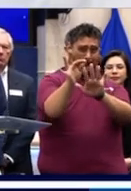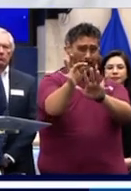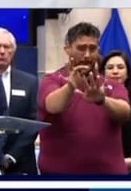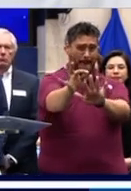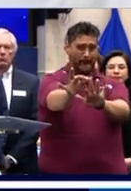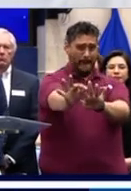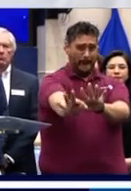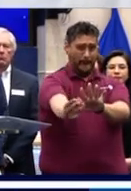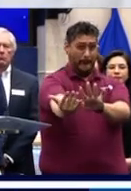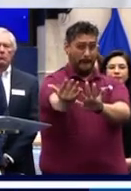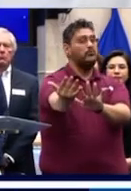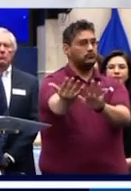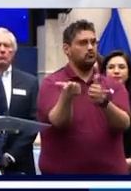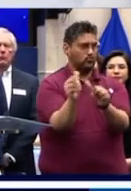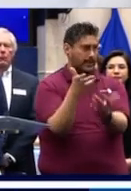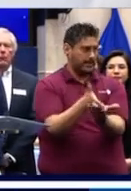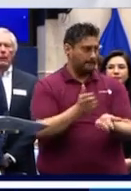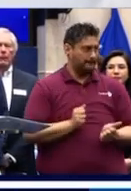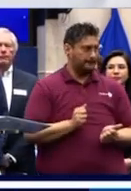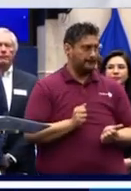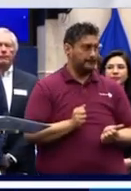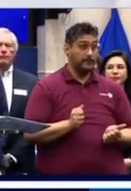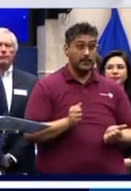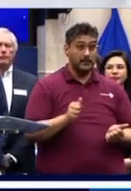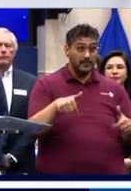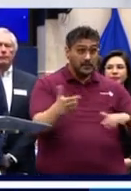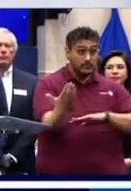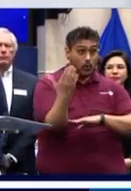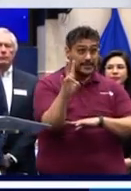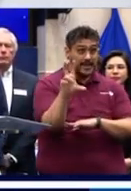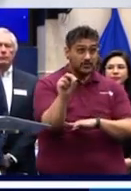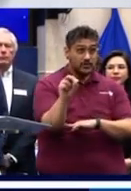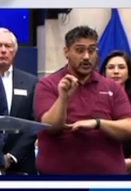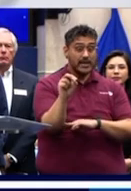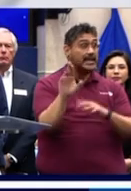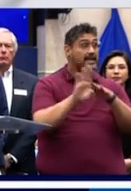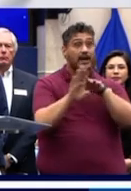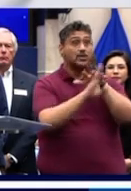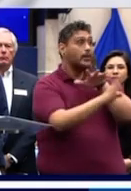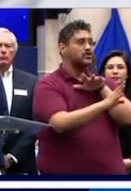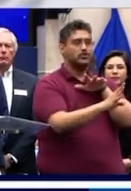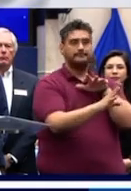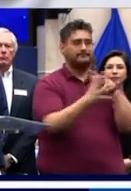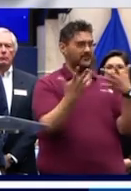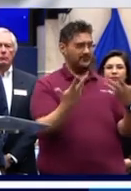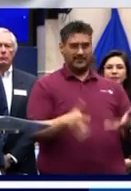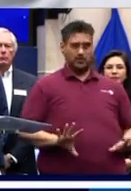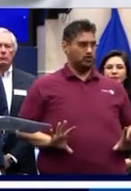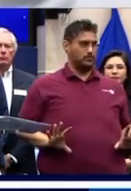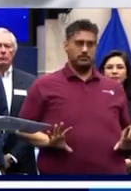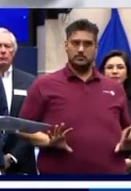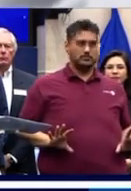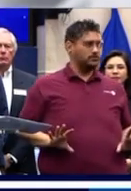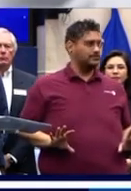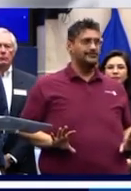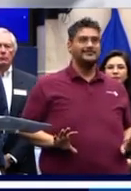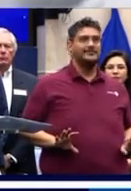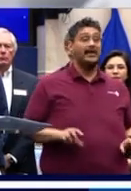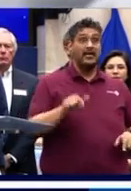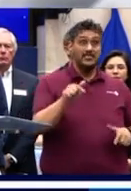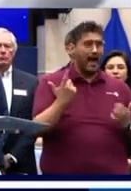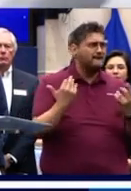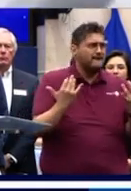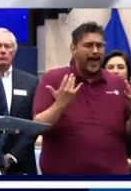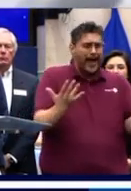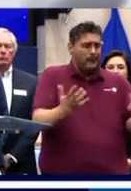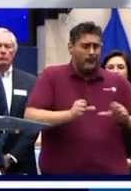embers. As of 7:30 this morning, all evacuation orders have been lifted. This fire was rapidly and